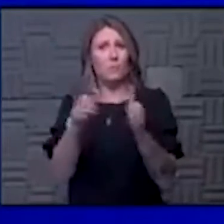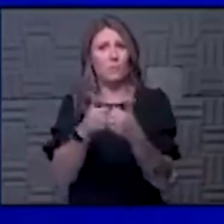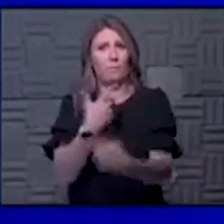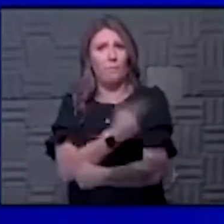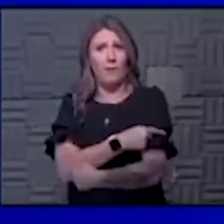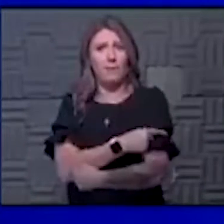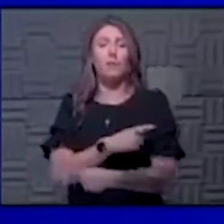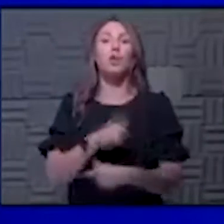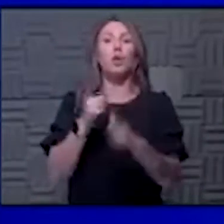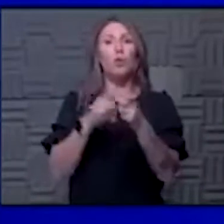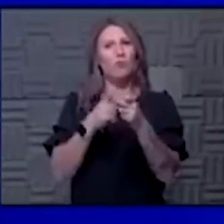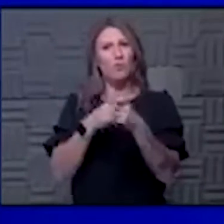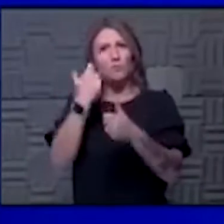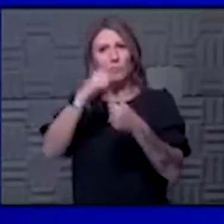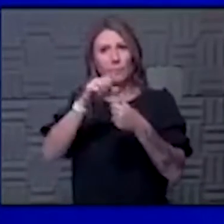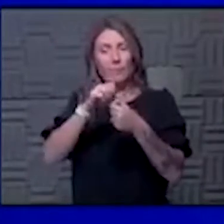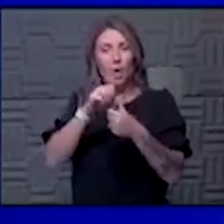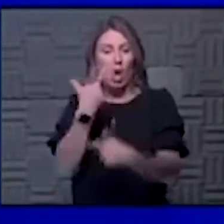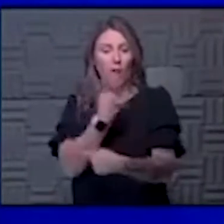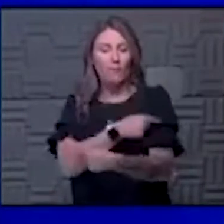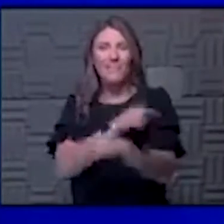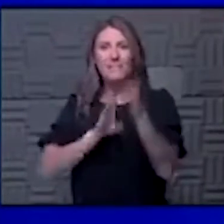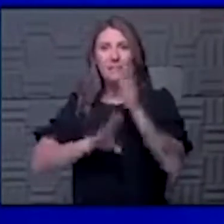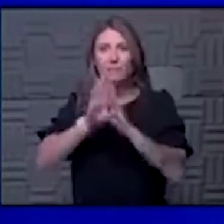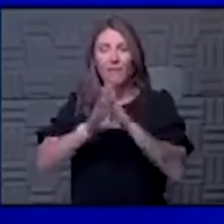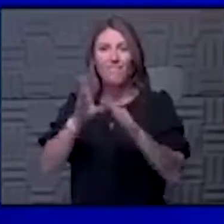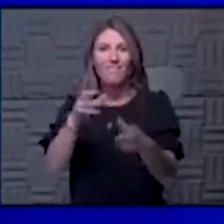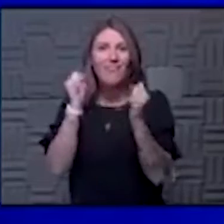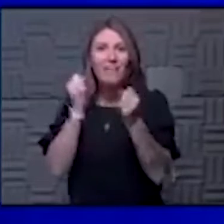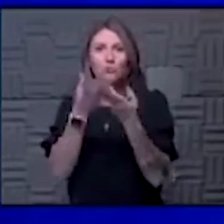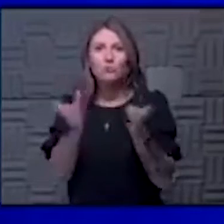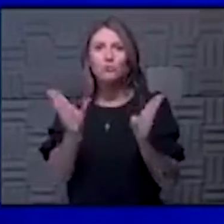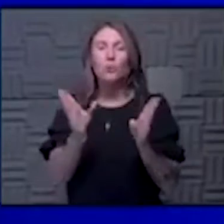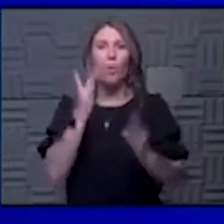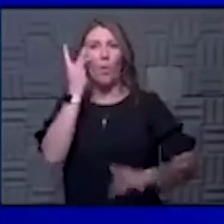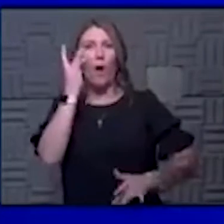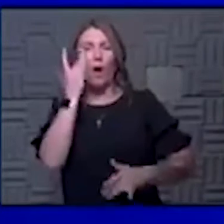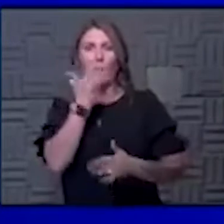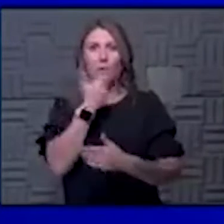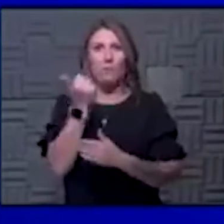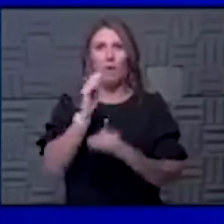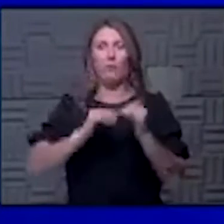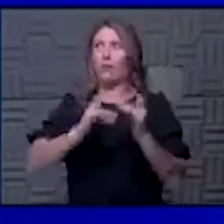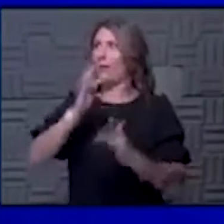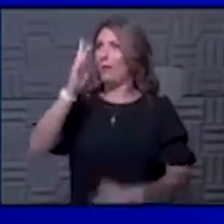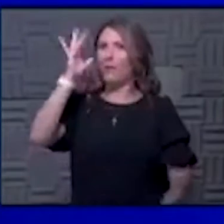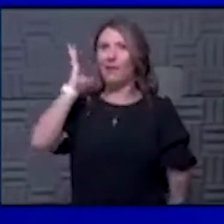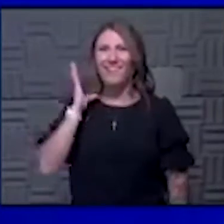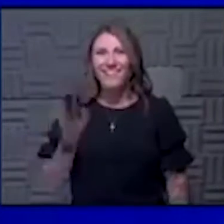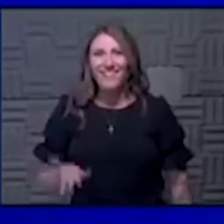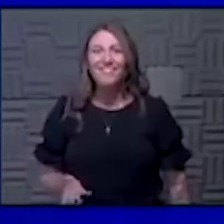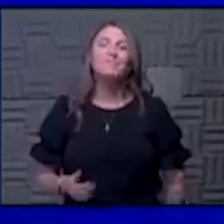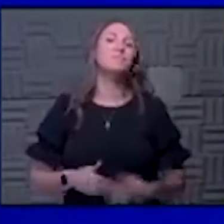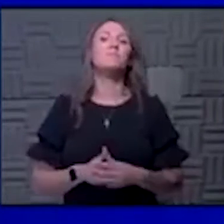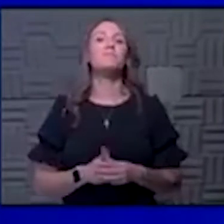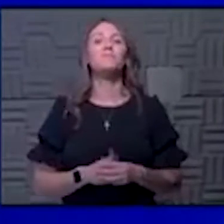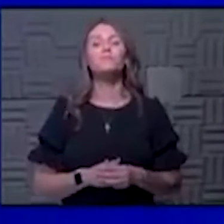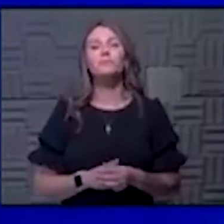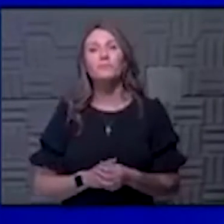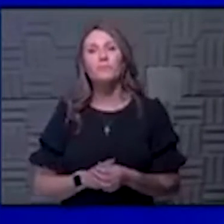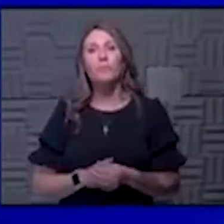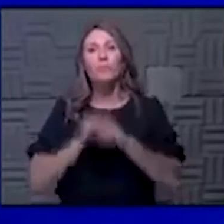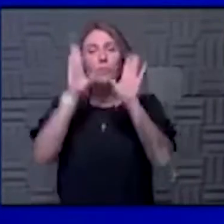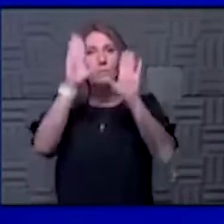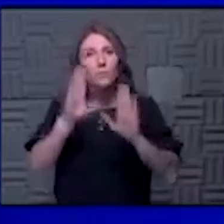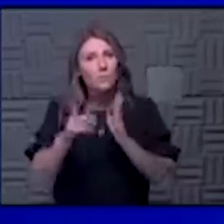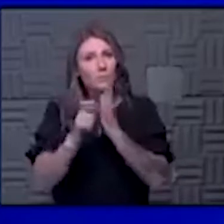remember is that vaccine development is so much faster in general because we're just so much better at it today than we used to be. And there's some great